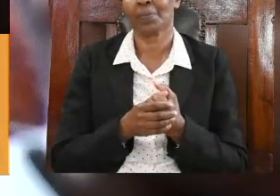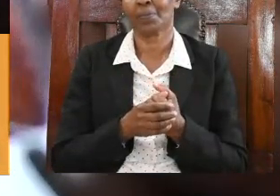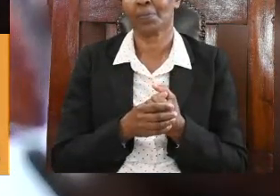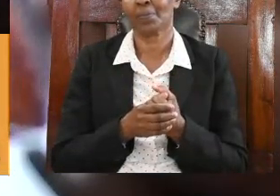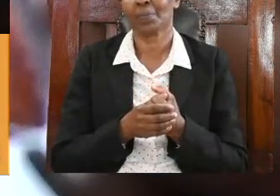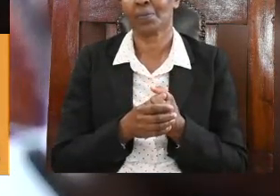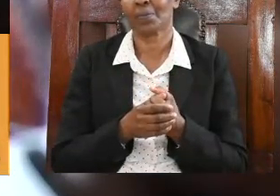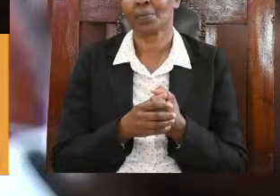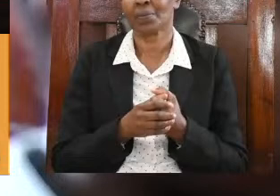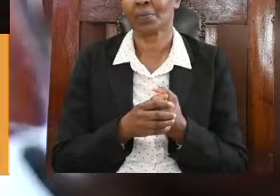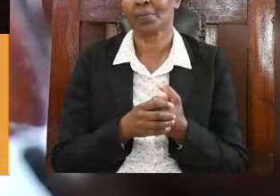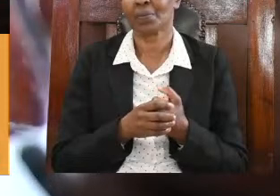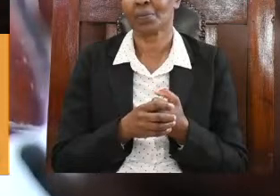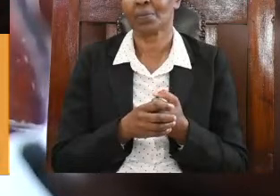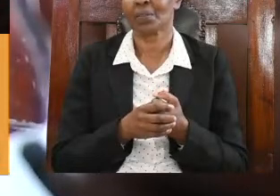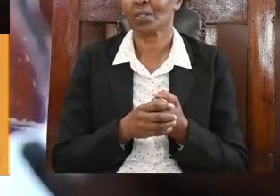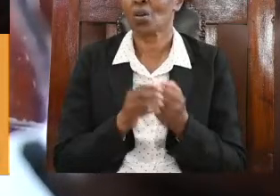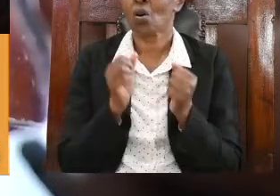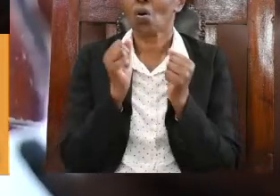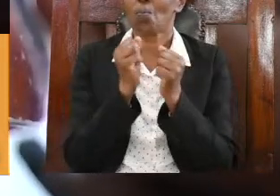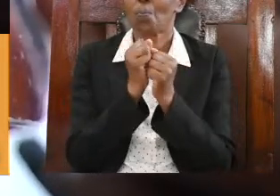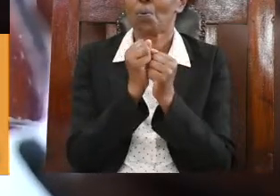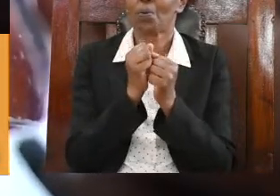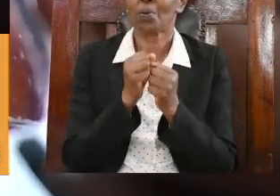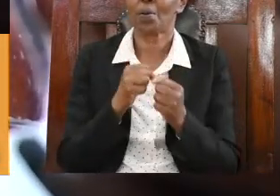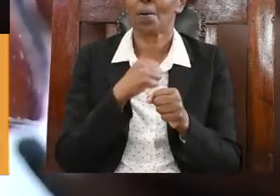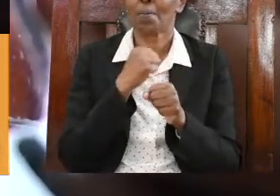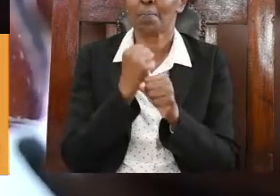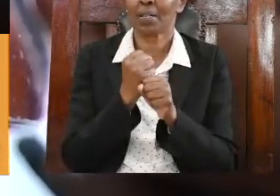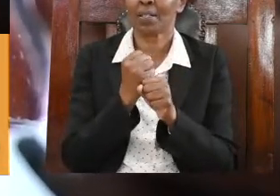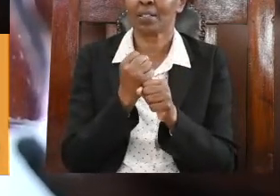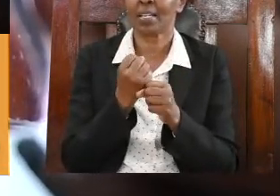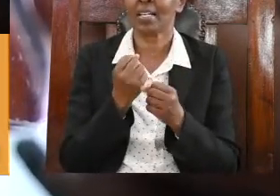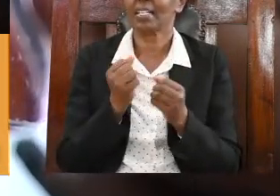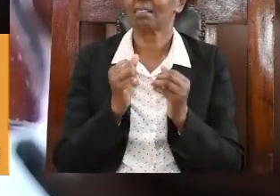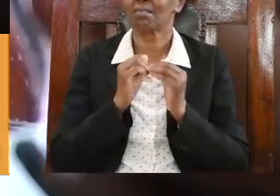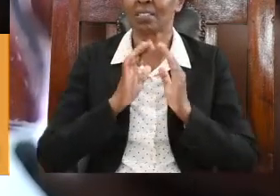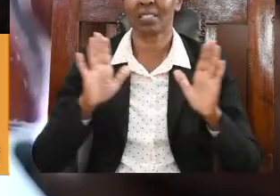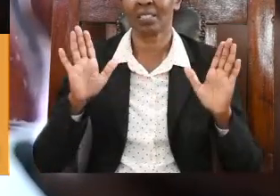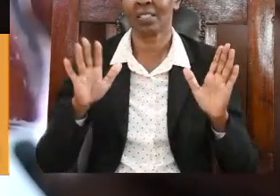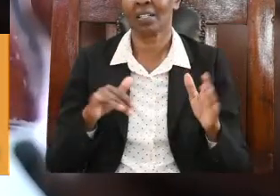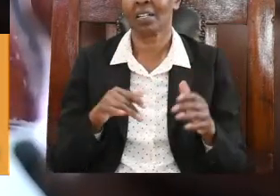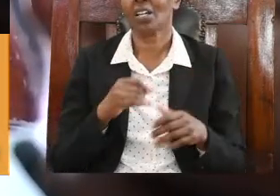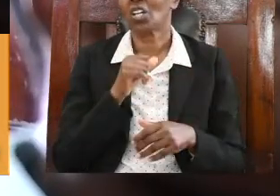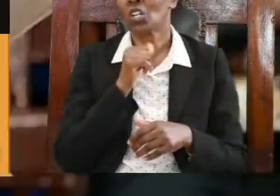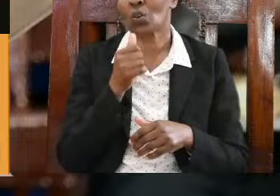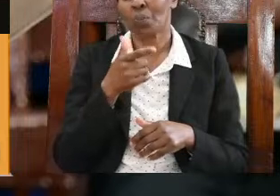And Paul is actually making it very clear that this is not because of